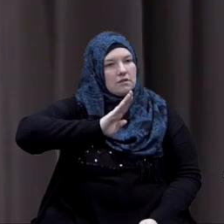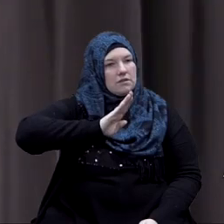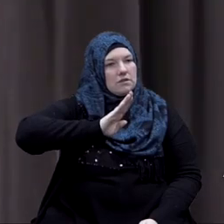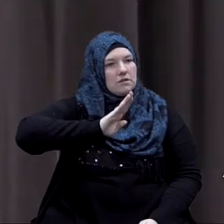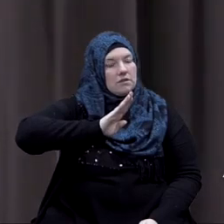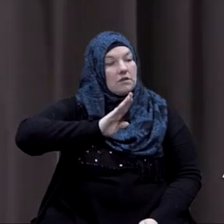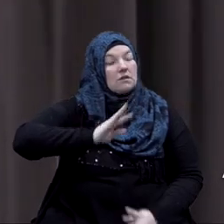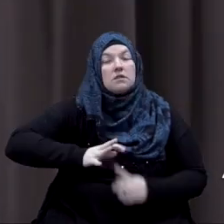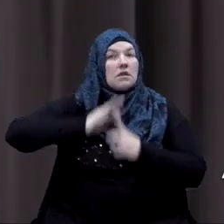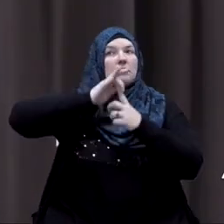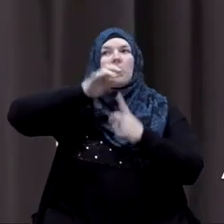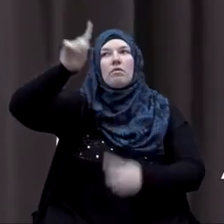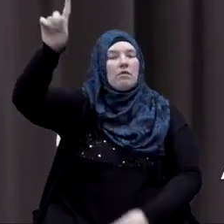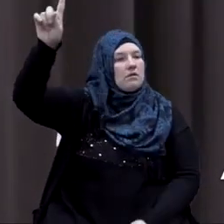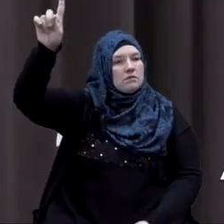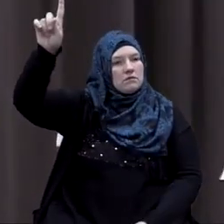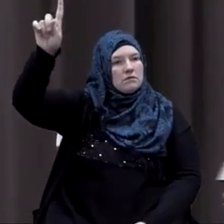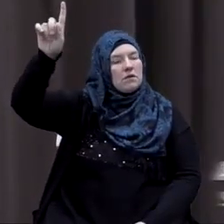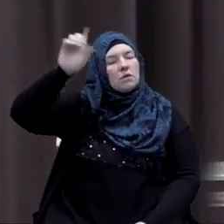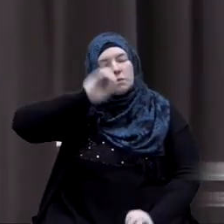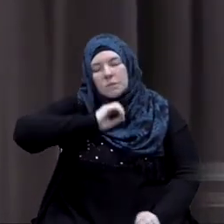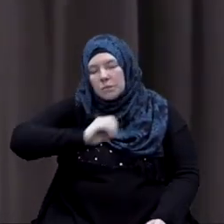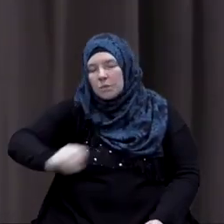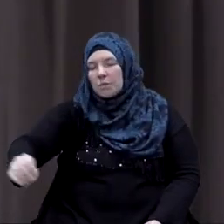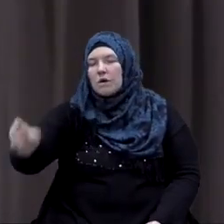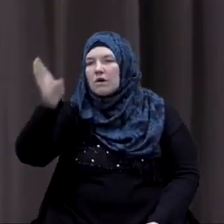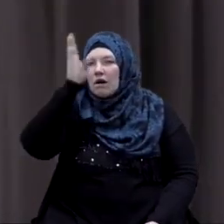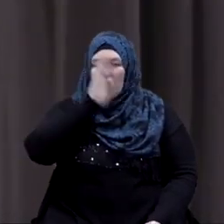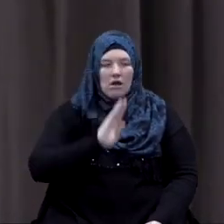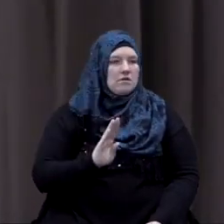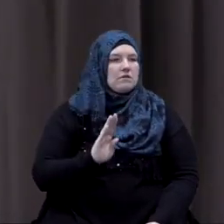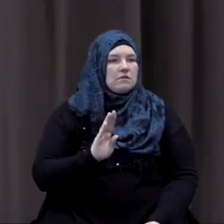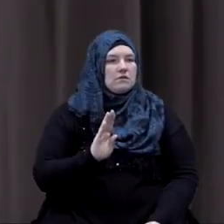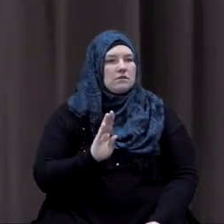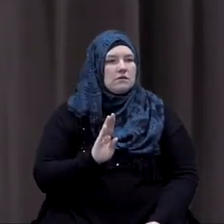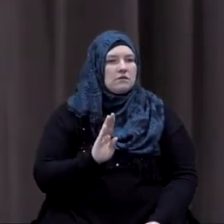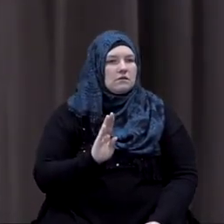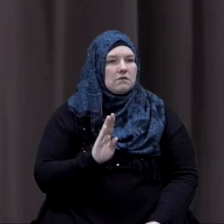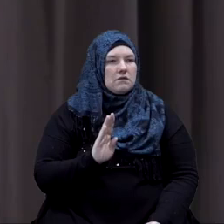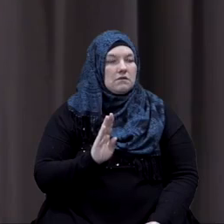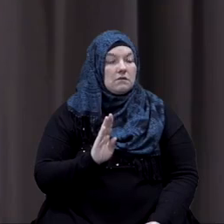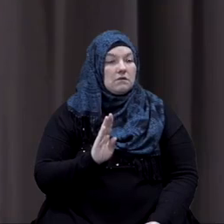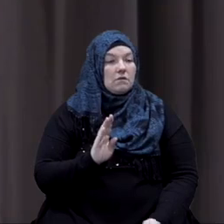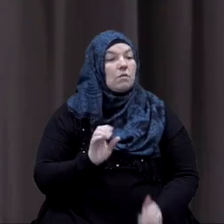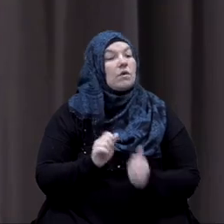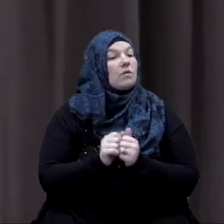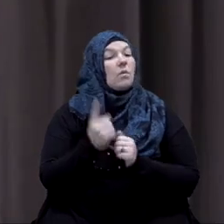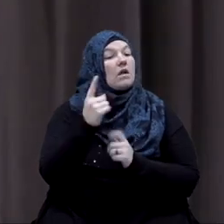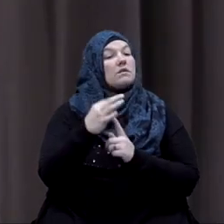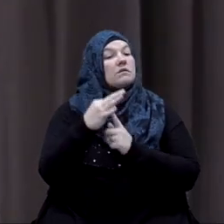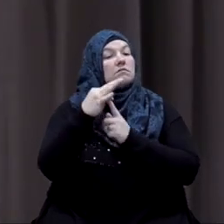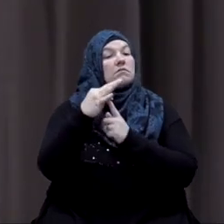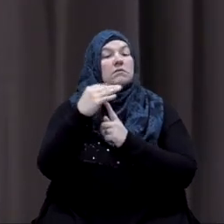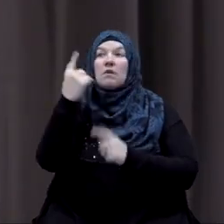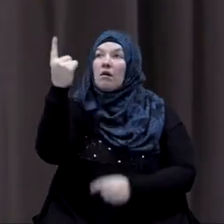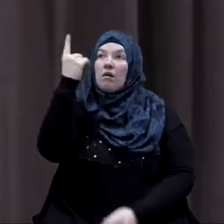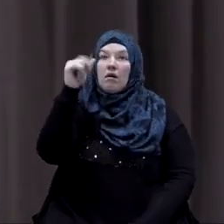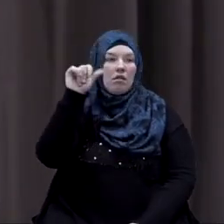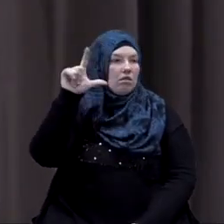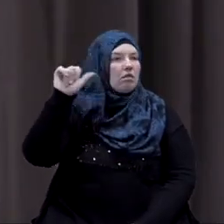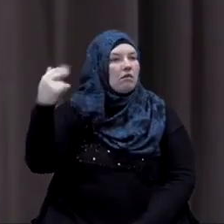but Allah, illa Allah. There is no God with one exception, except